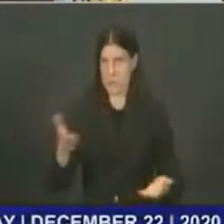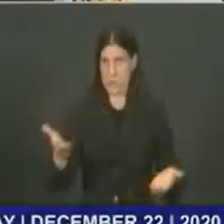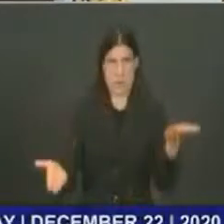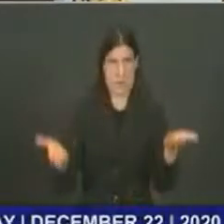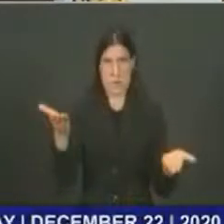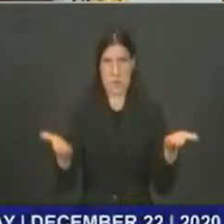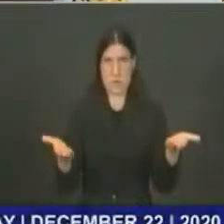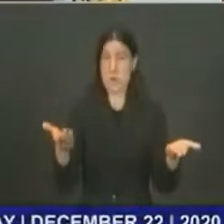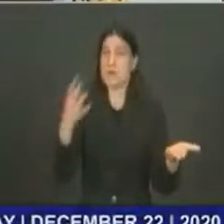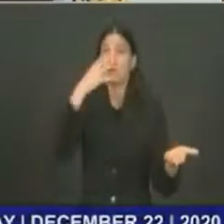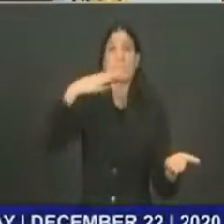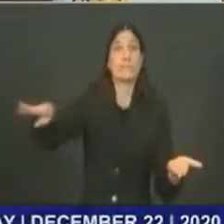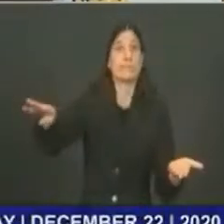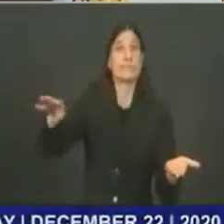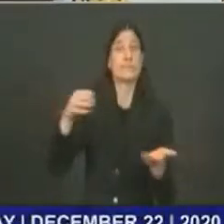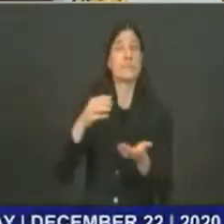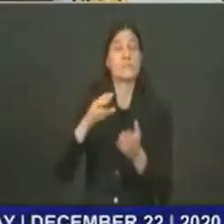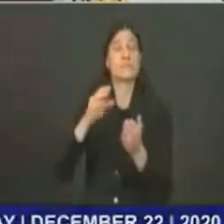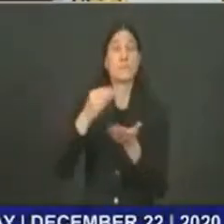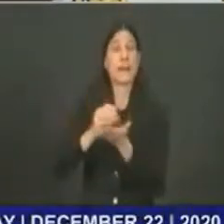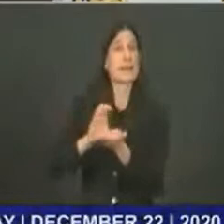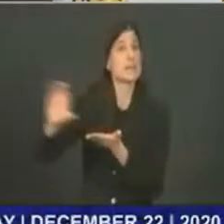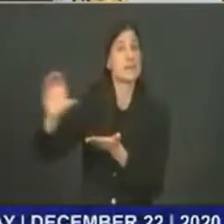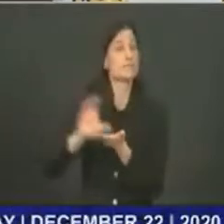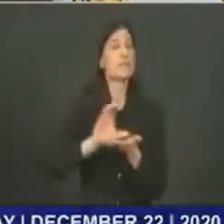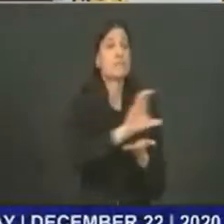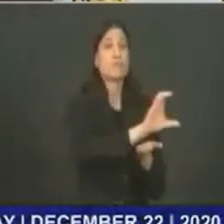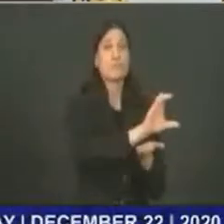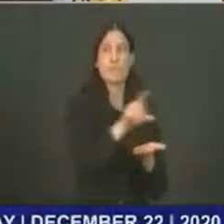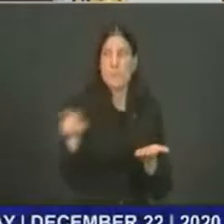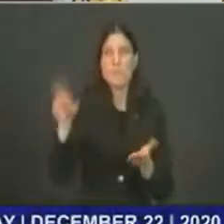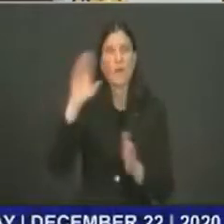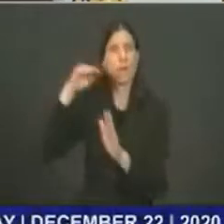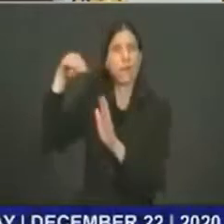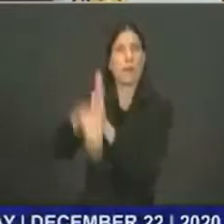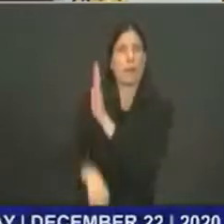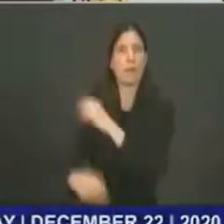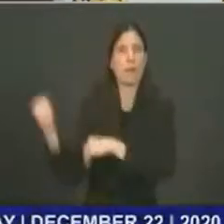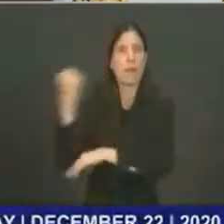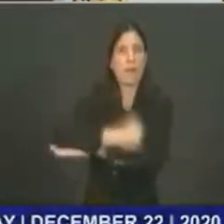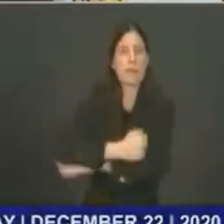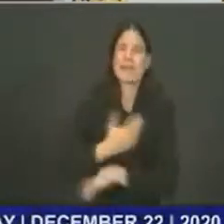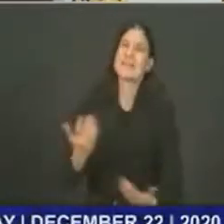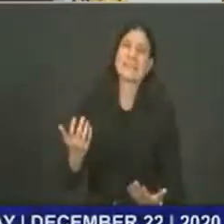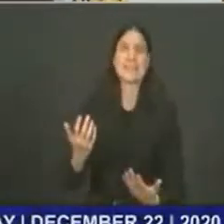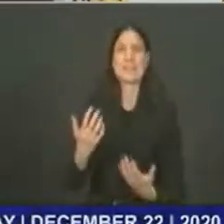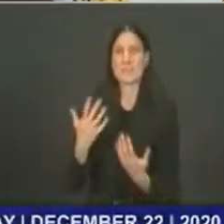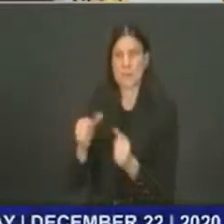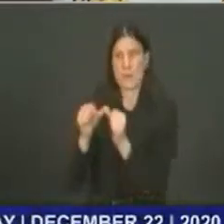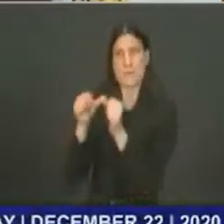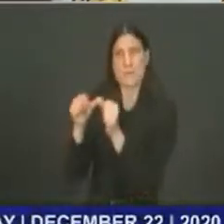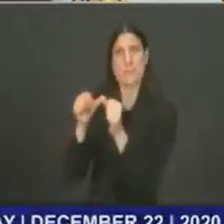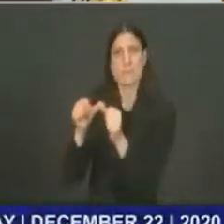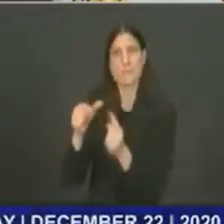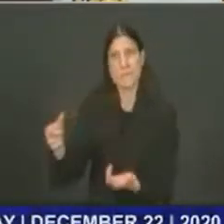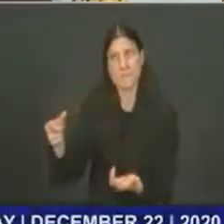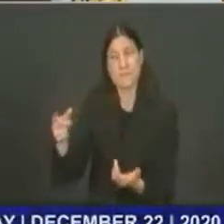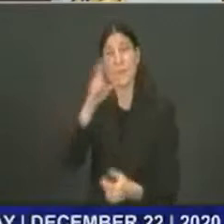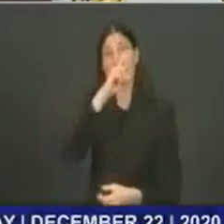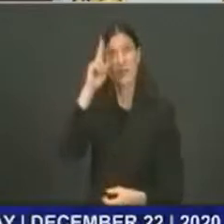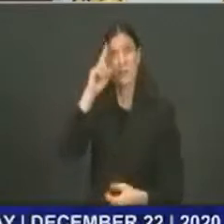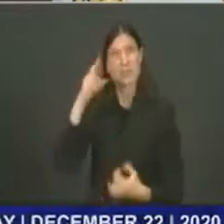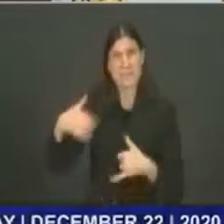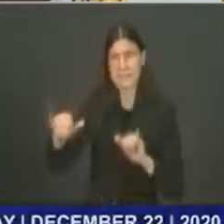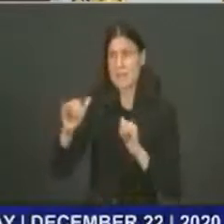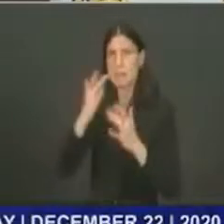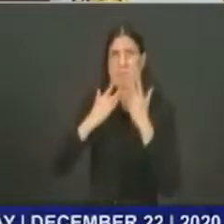and financially viable. I'm sure if you ask the hospitals if they got enough, they would say no. But we did the best we